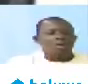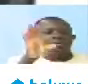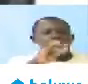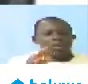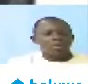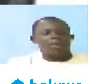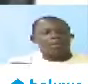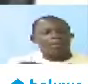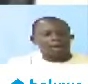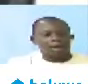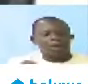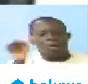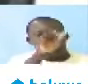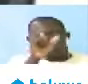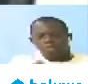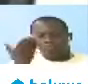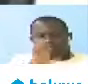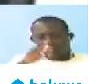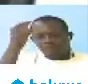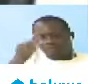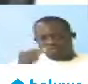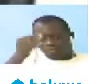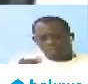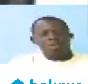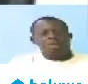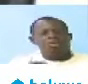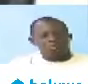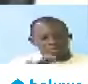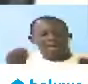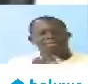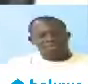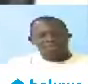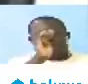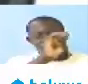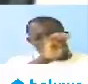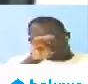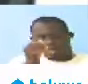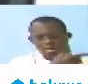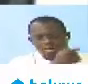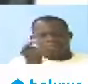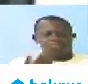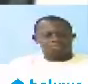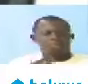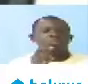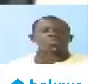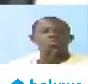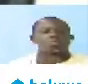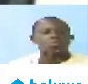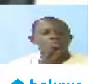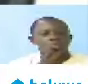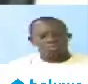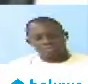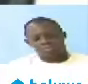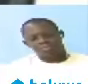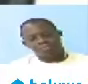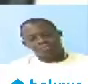decided to marry somebody from their village. This is why I call them uncle. so sir bana da fo ne ko ni